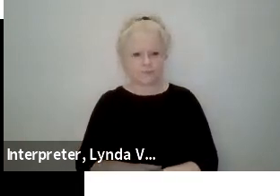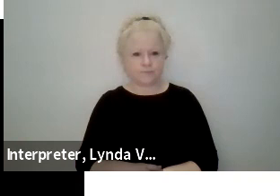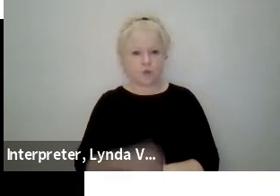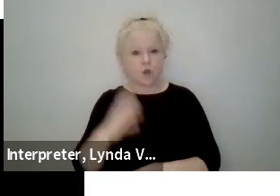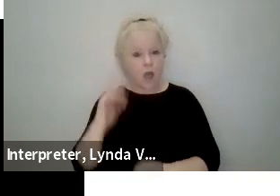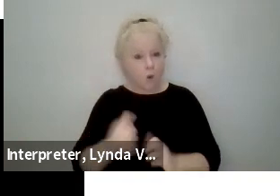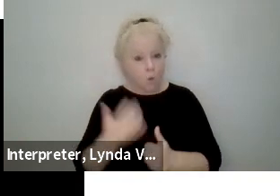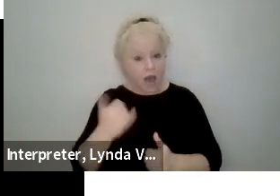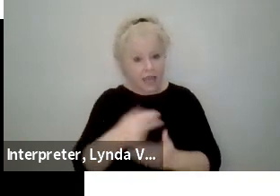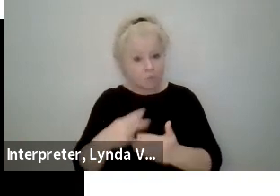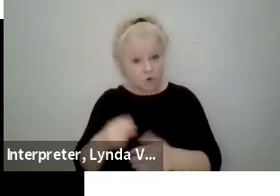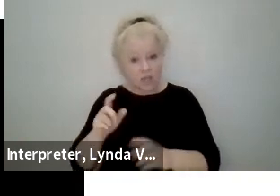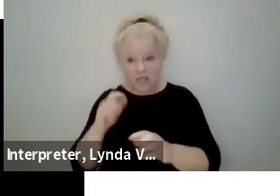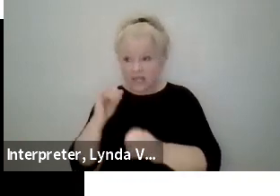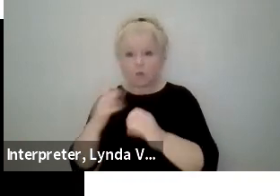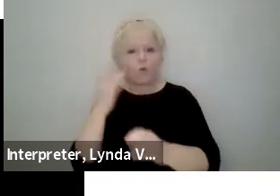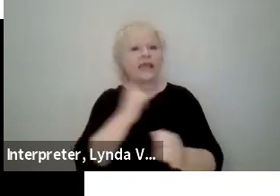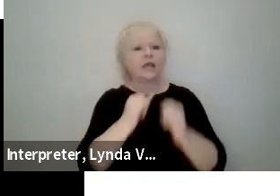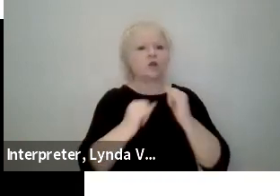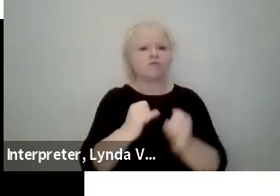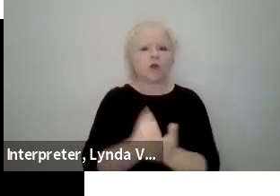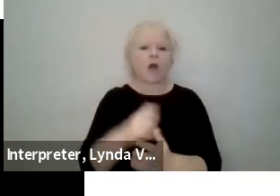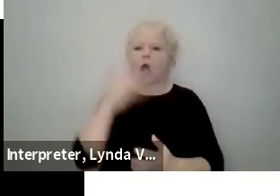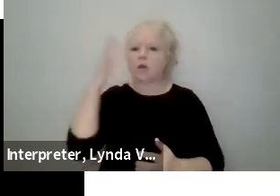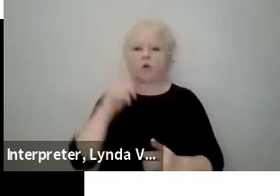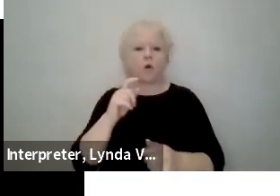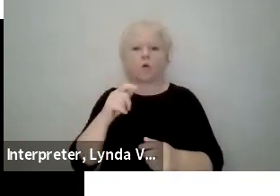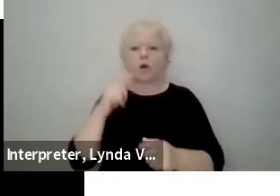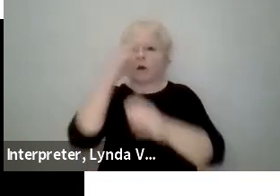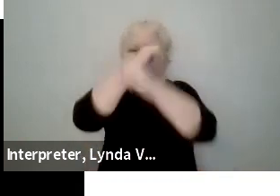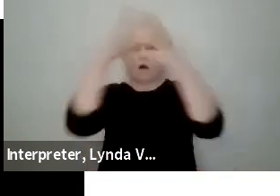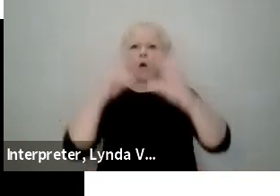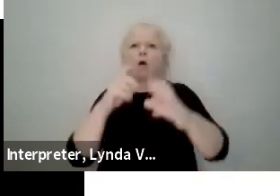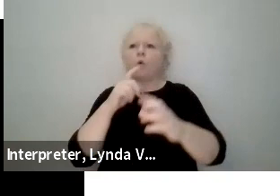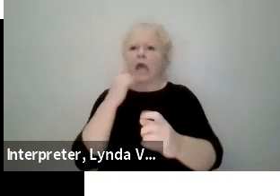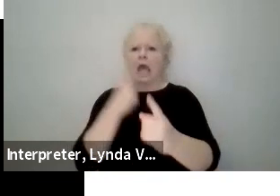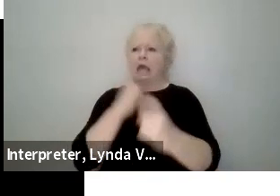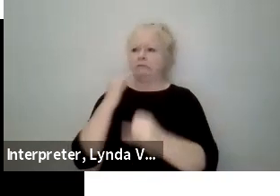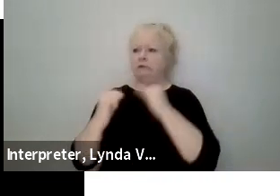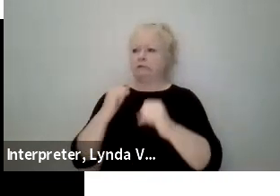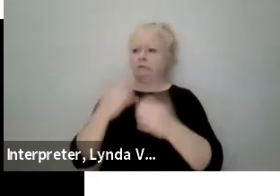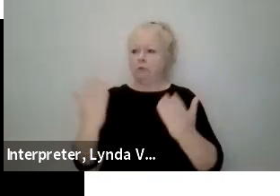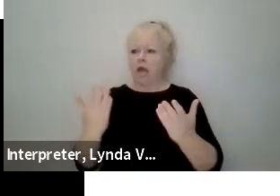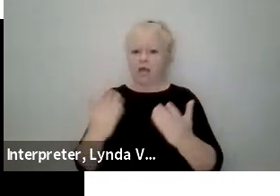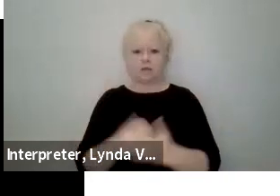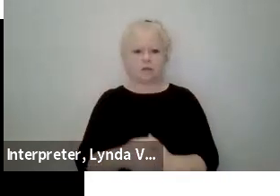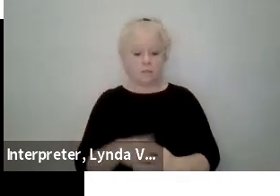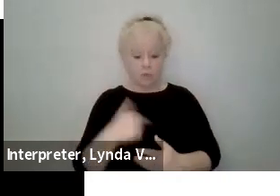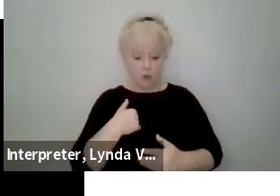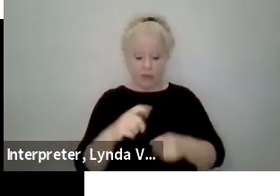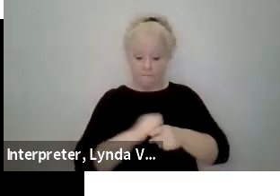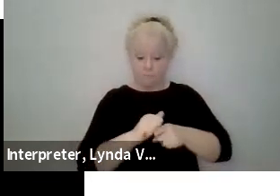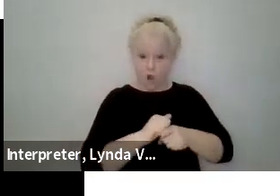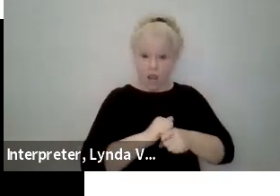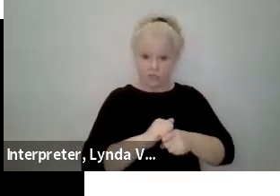interviews because you never know what type of questions they will ask. But as long as you have the training and the